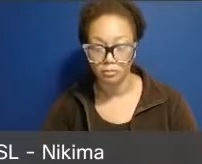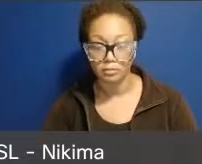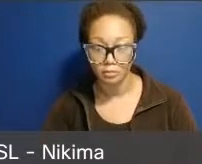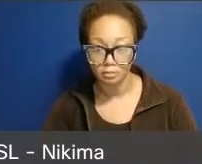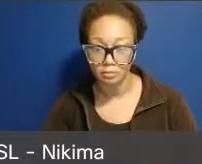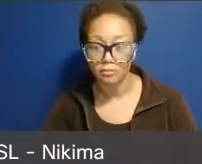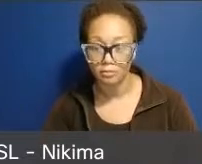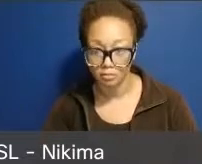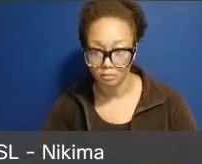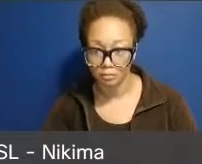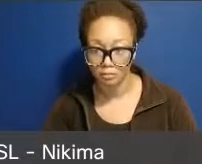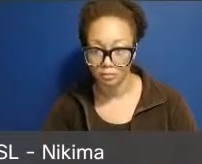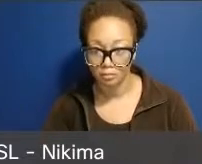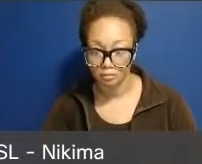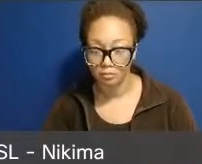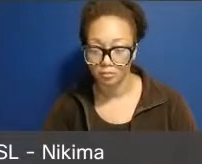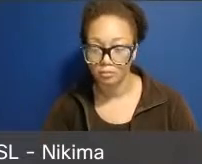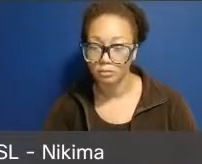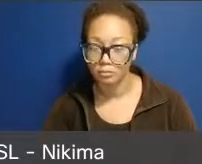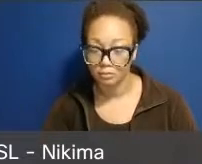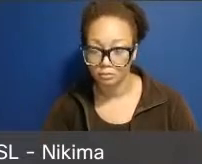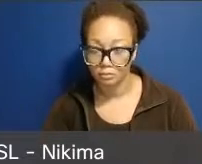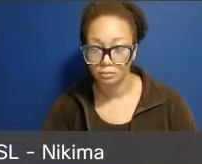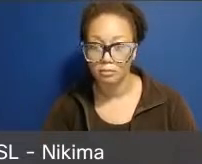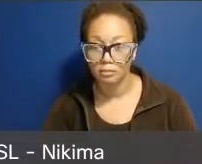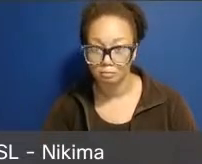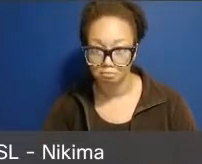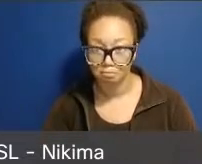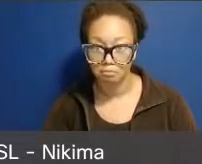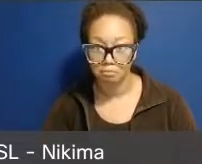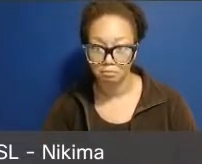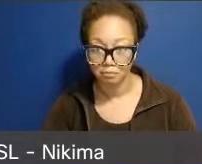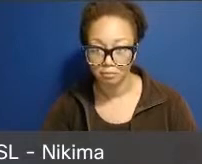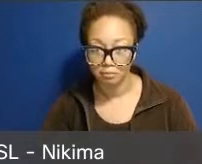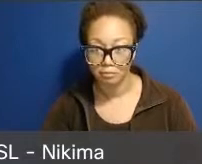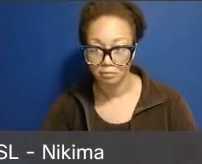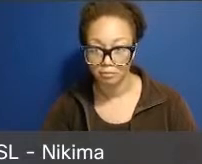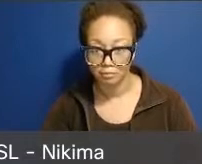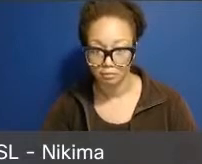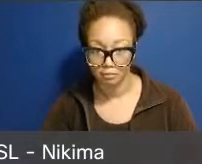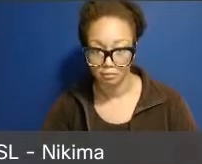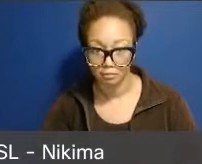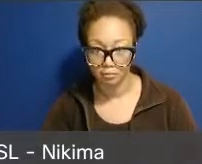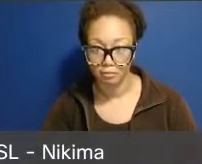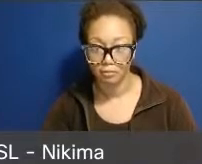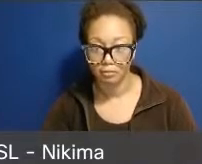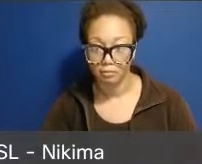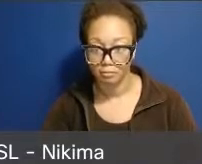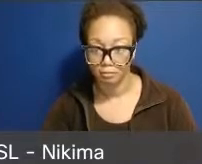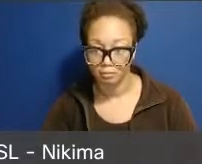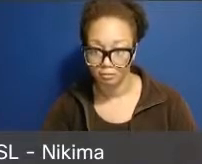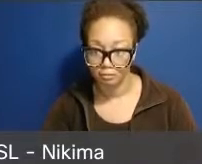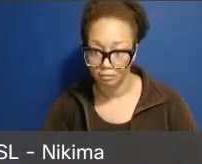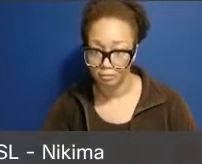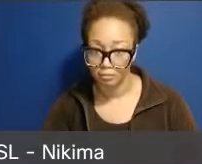and philanthropic agencies. Our incredible partners have done plenty of heavy lifting to help us reach their